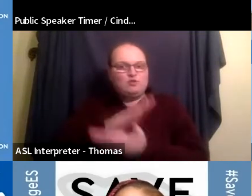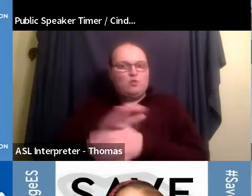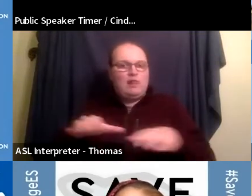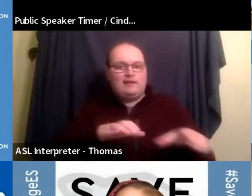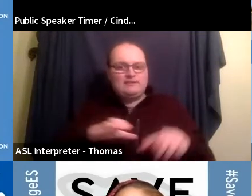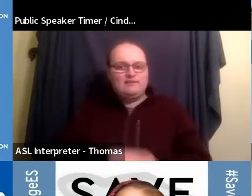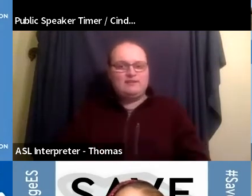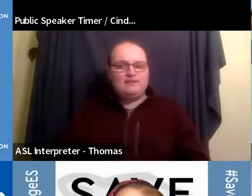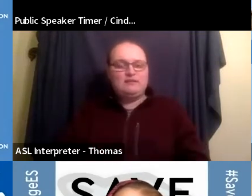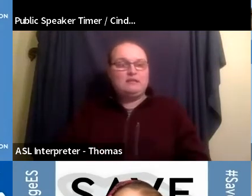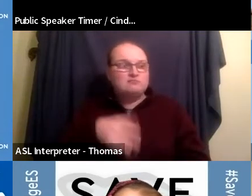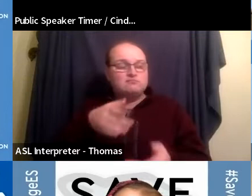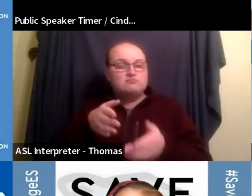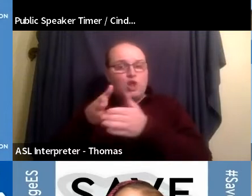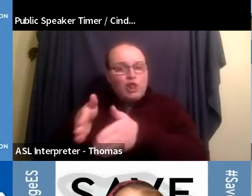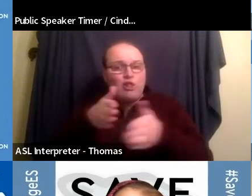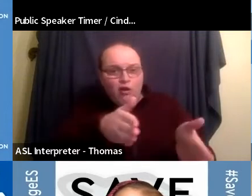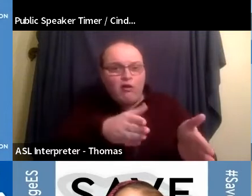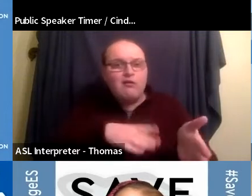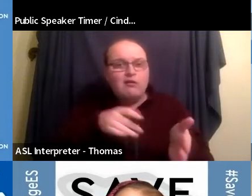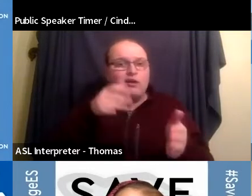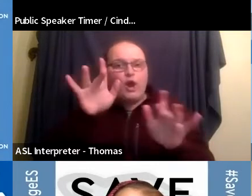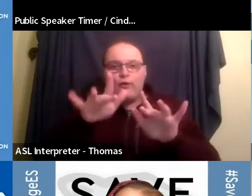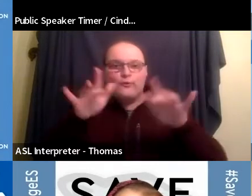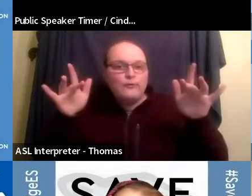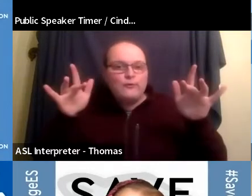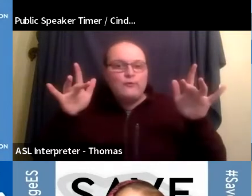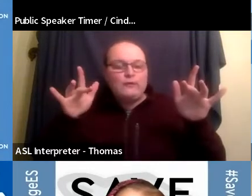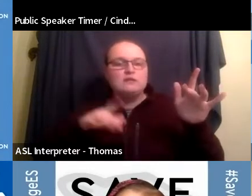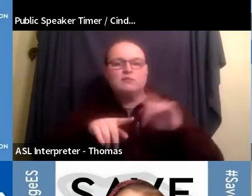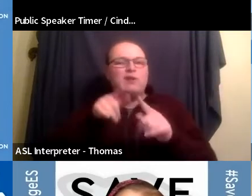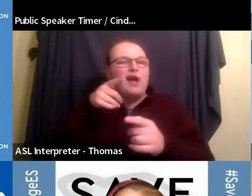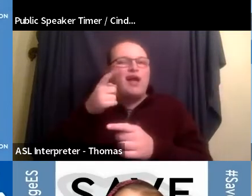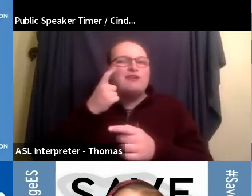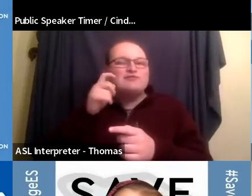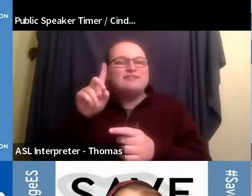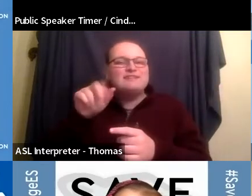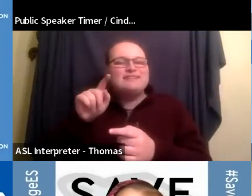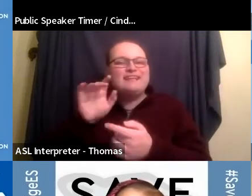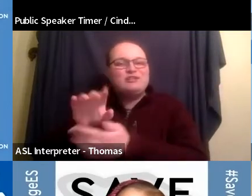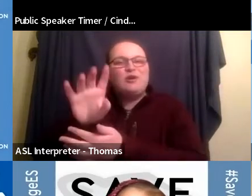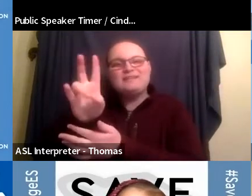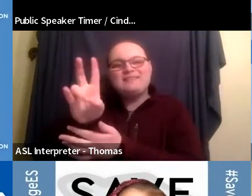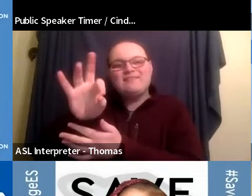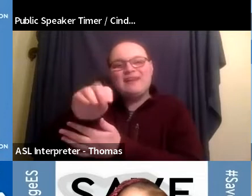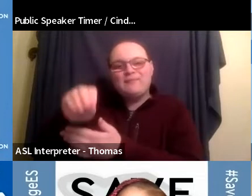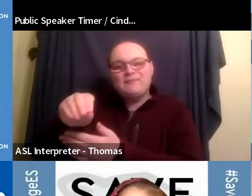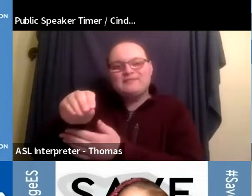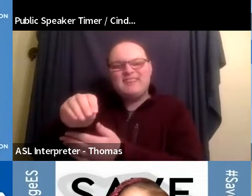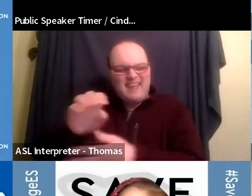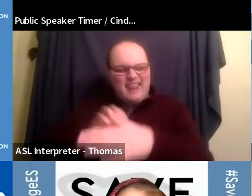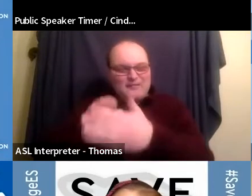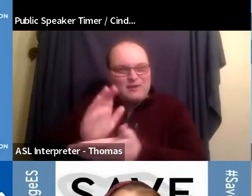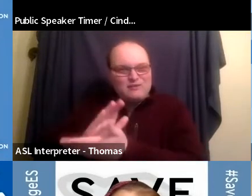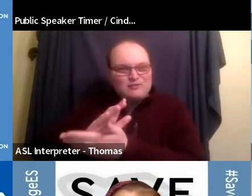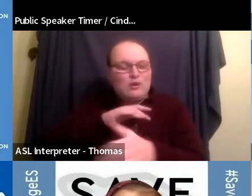design and the halls are shiny, the most recent data shows that 79% of public elementary schools in the state perform